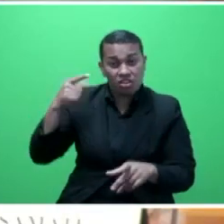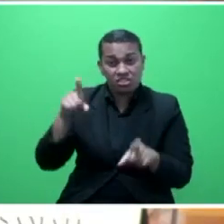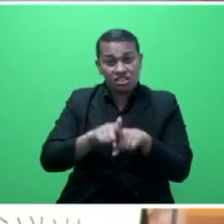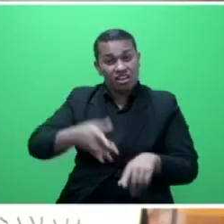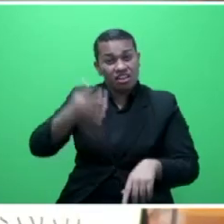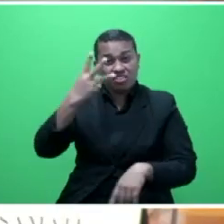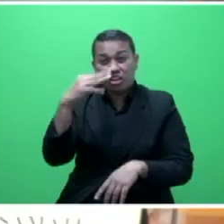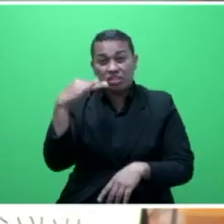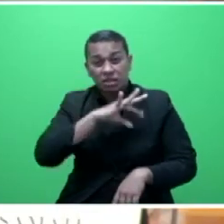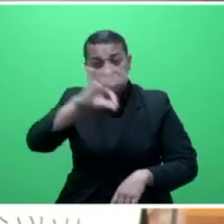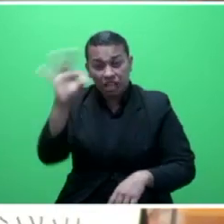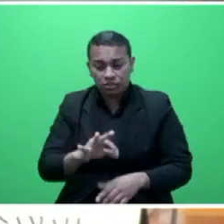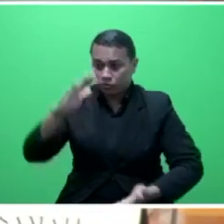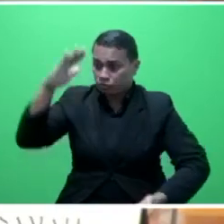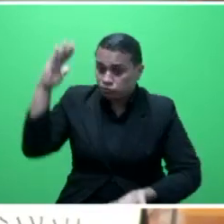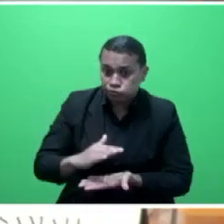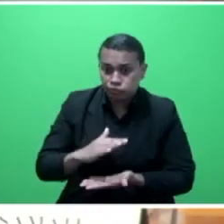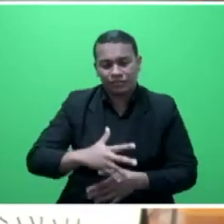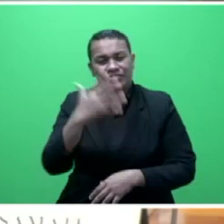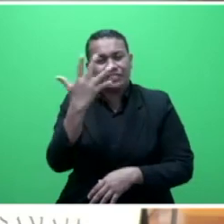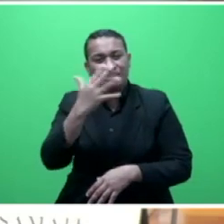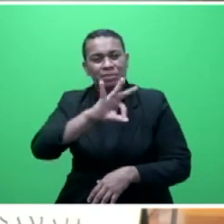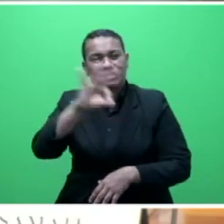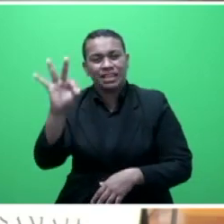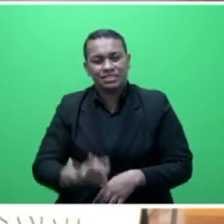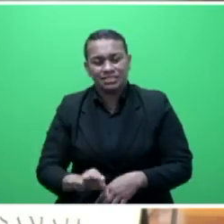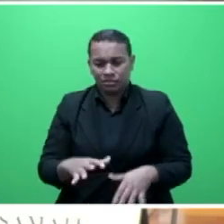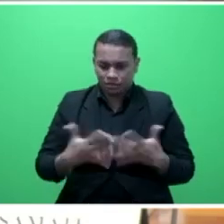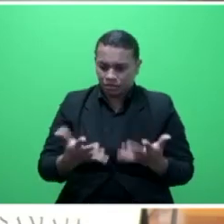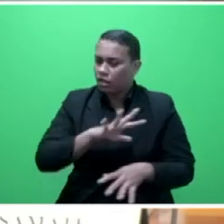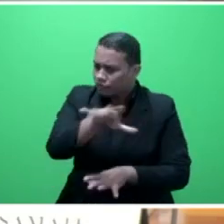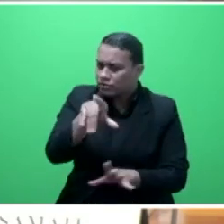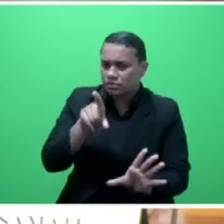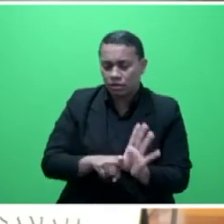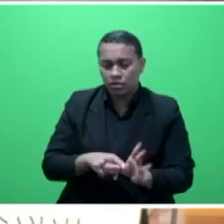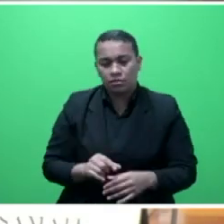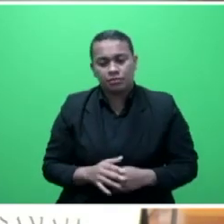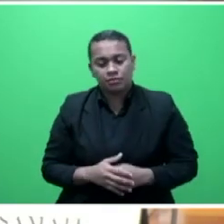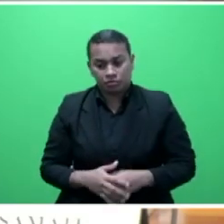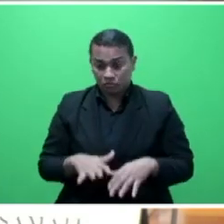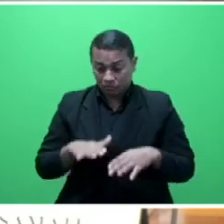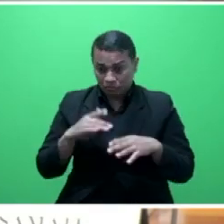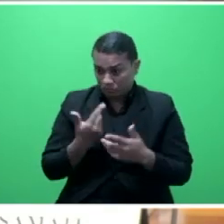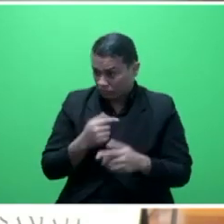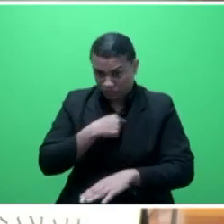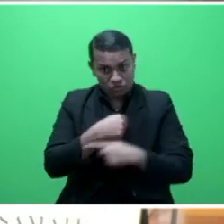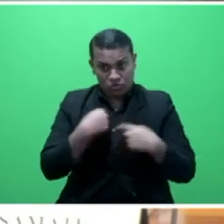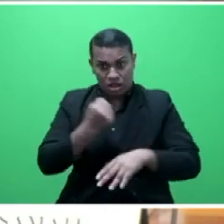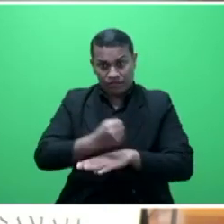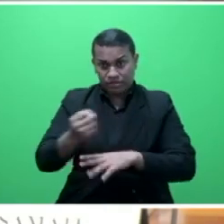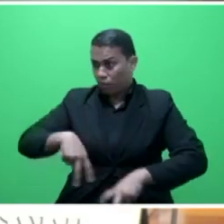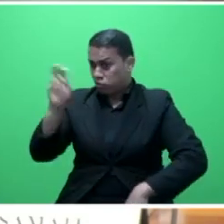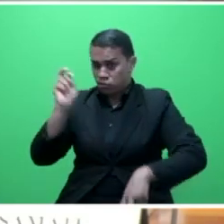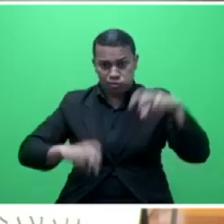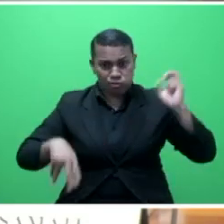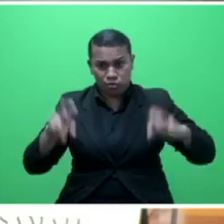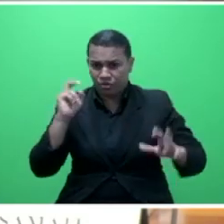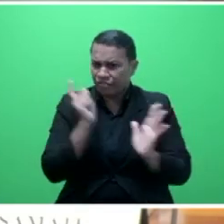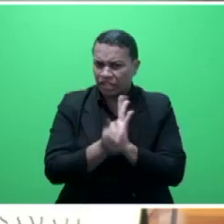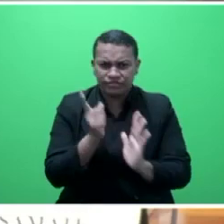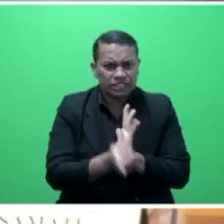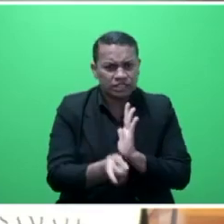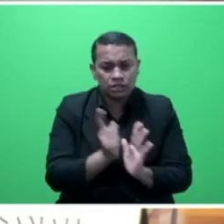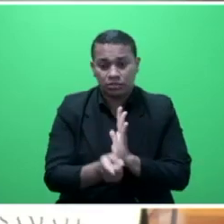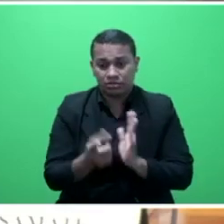to 15% annually. Mr. Speaker, we've never lifted so many taxes and regulations so quickly, and we want businesses to